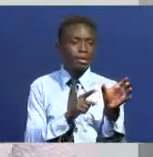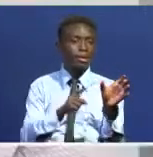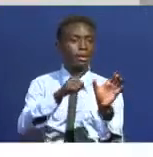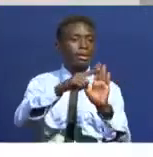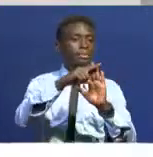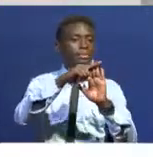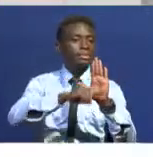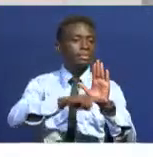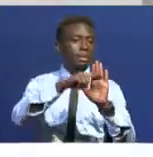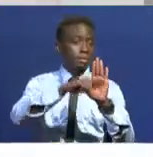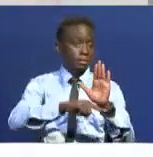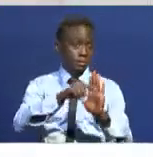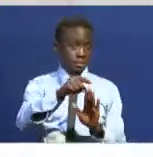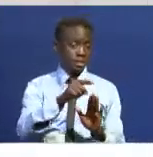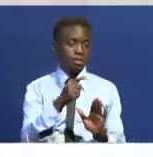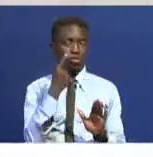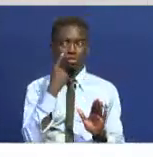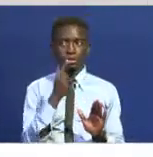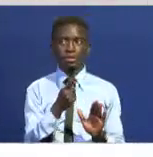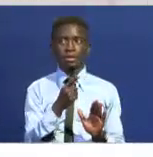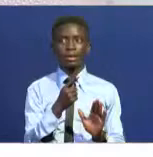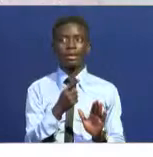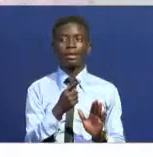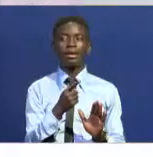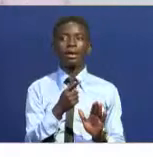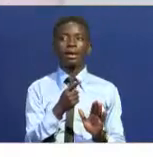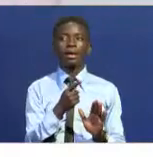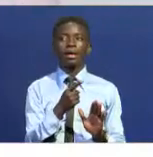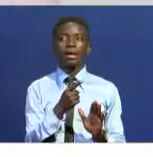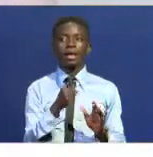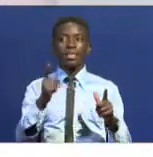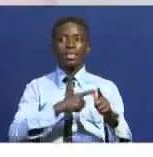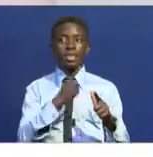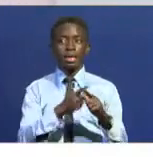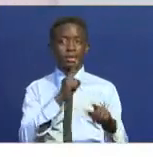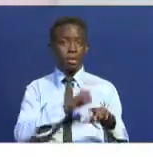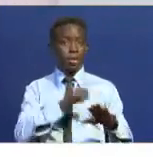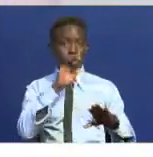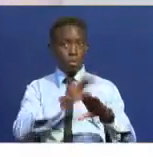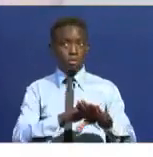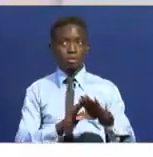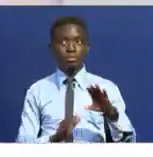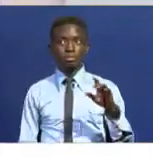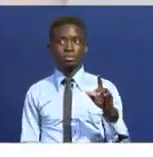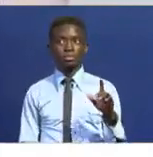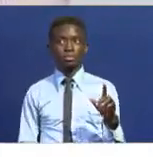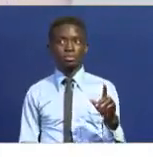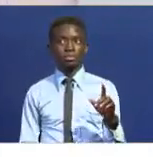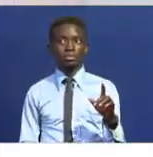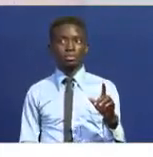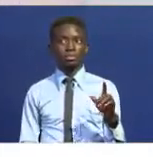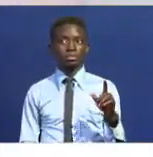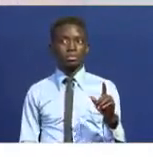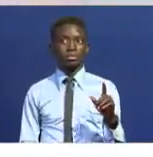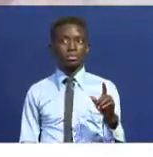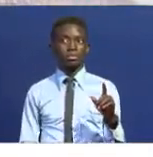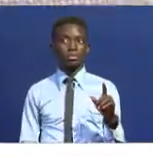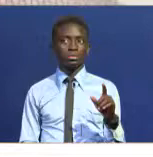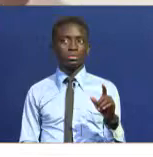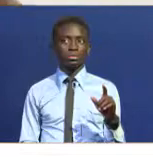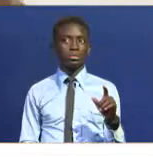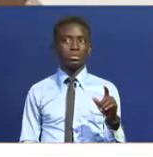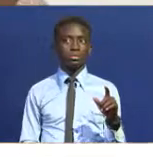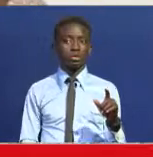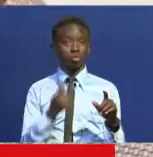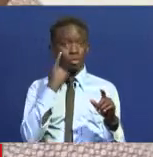run it on a surface, or you do like this. Mm-hmm. So it, and when you put it on, because this is a battery, so it's coming on. Mm-hmm. So you run like